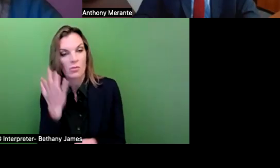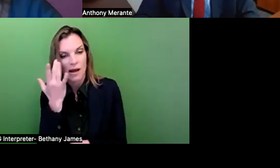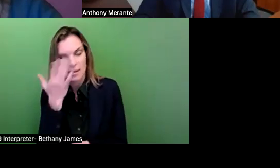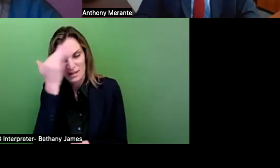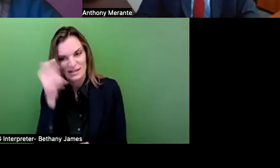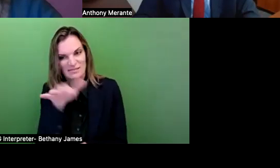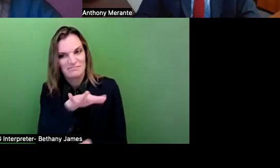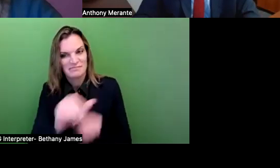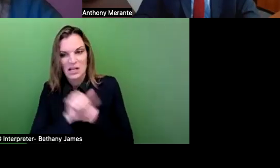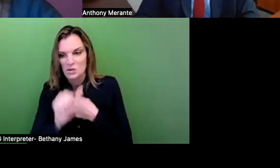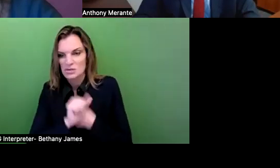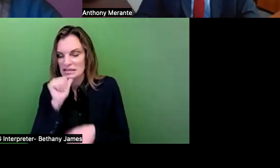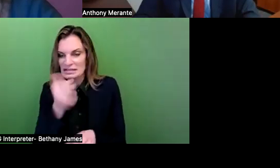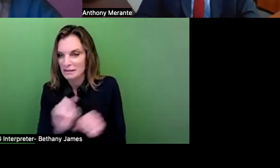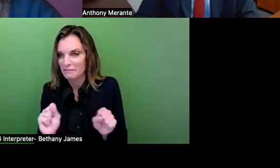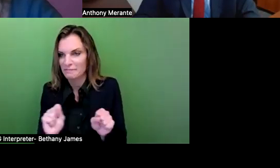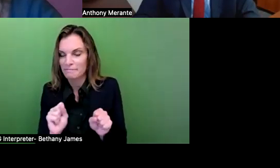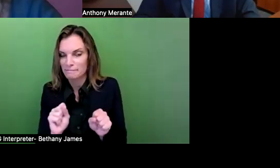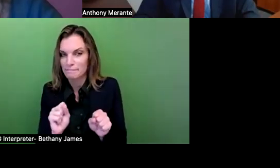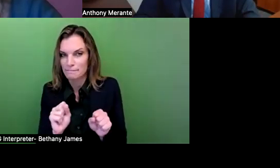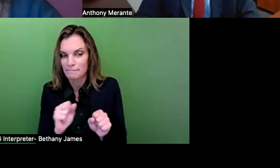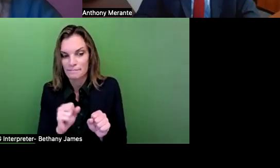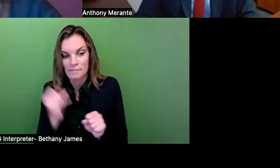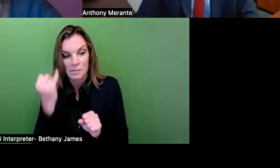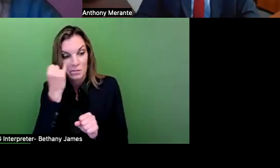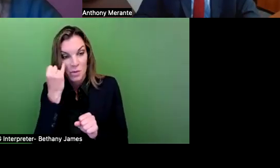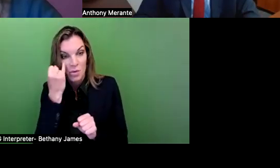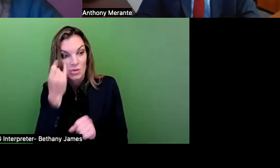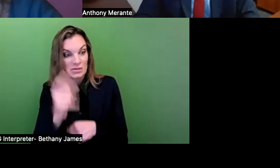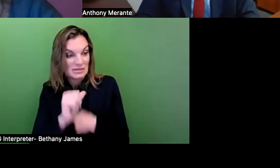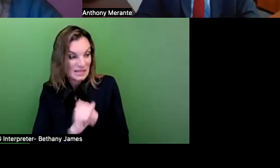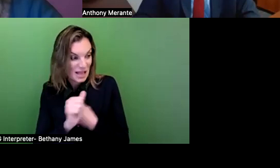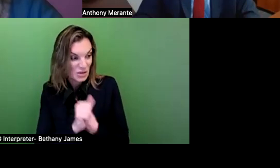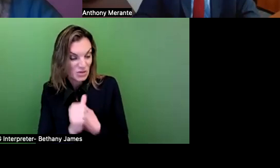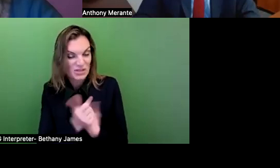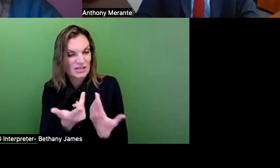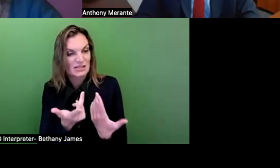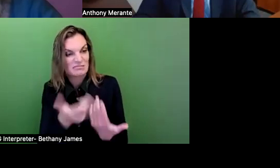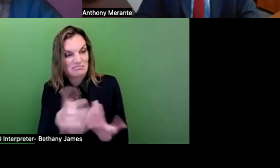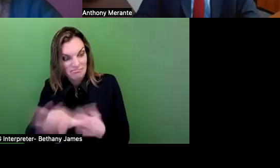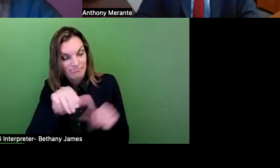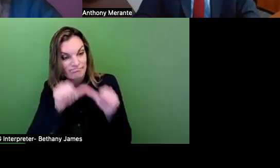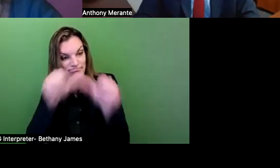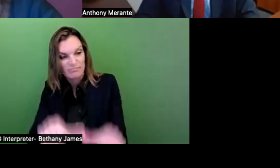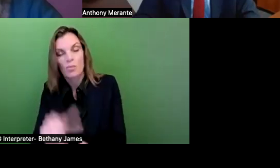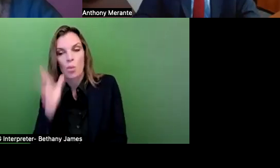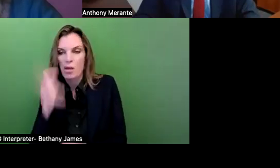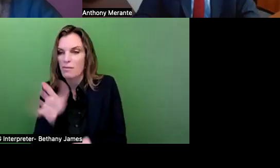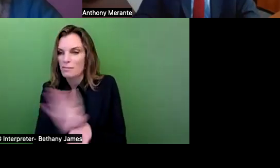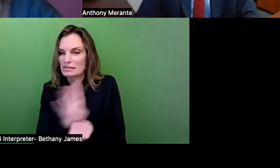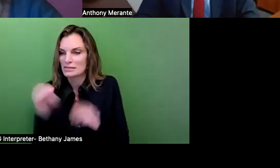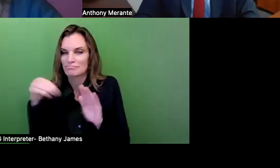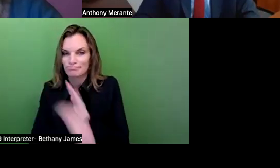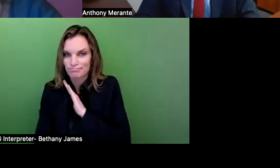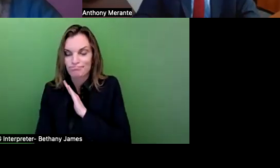crime issue. Without taking care of the crime issue, you can build whatever you want. Eventually, it's going to fail. And what's going to end up happening is those apartment buildings